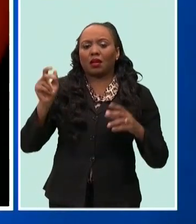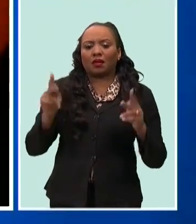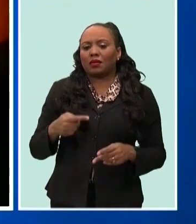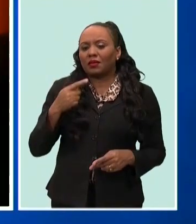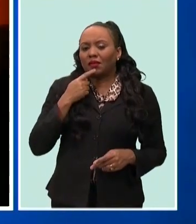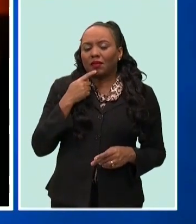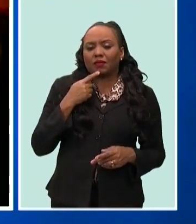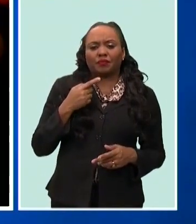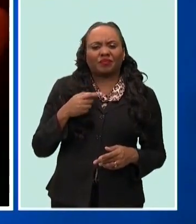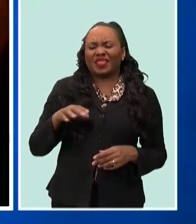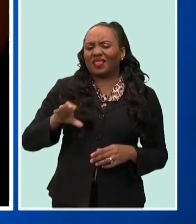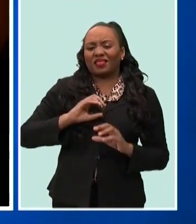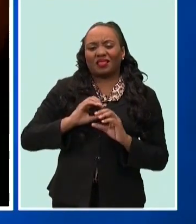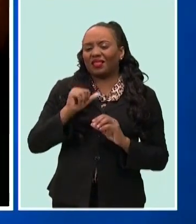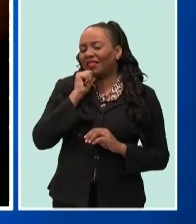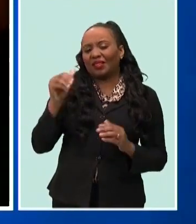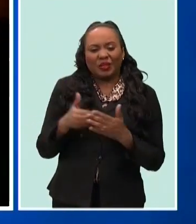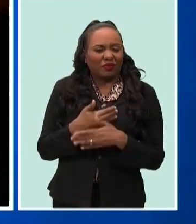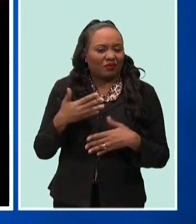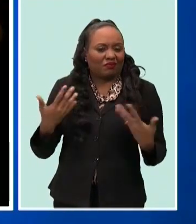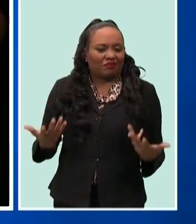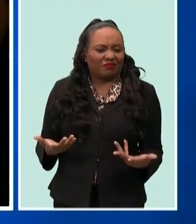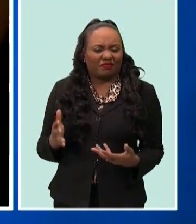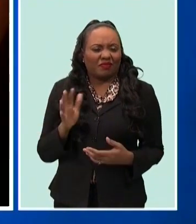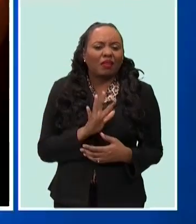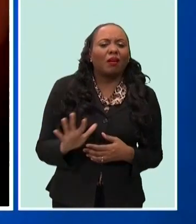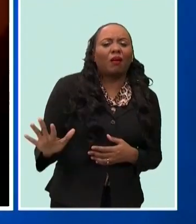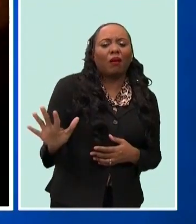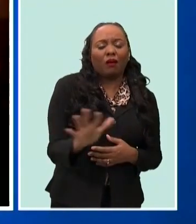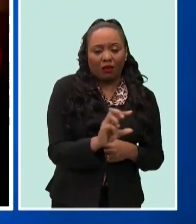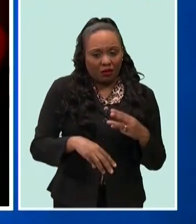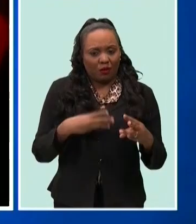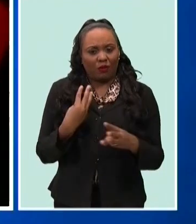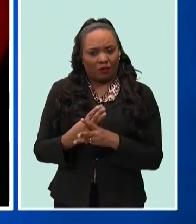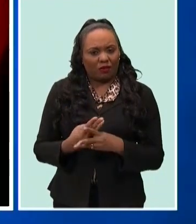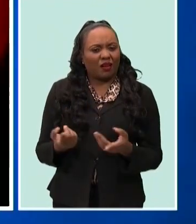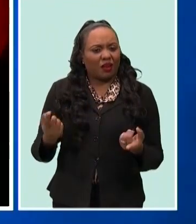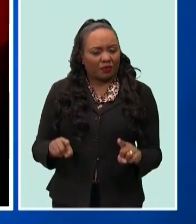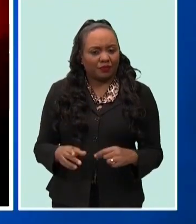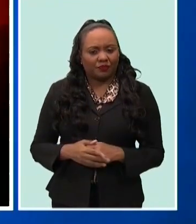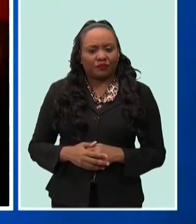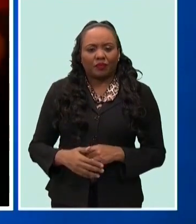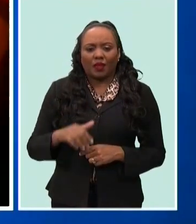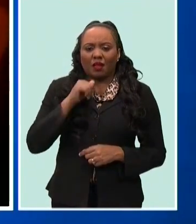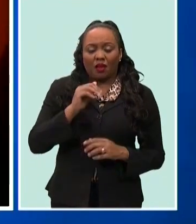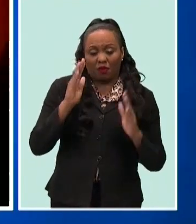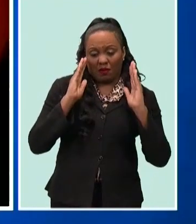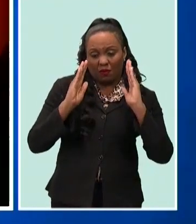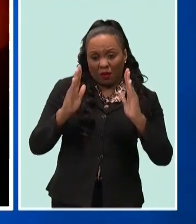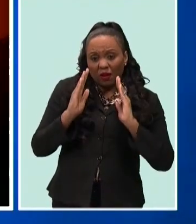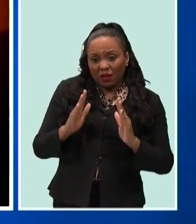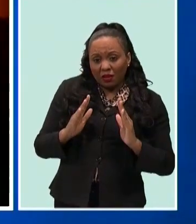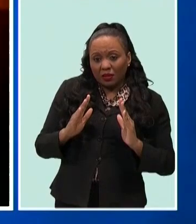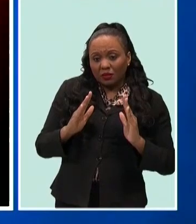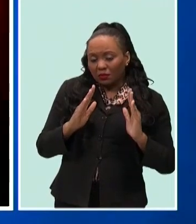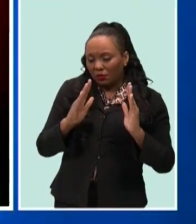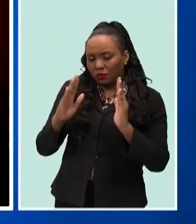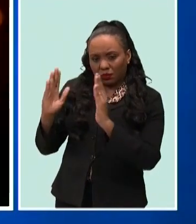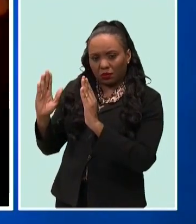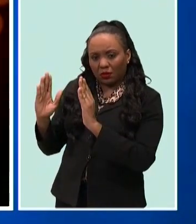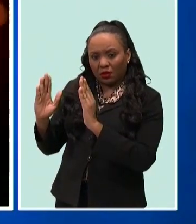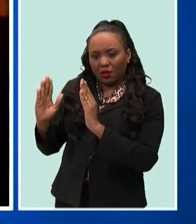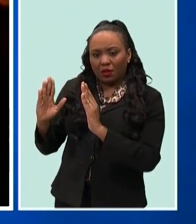exorcisms are nothing new and are performed all over the world. She says instead of focusing on them, most people, in